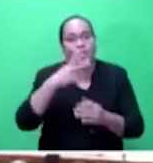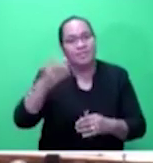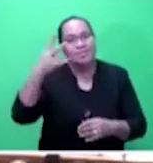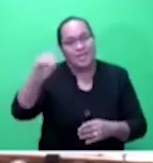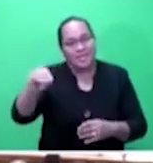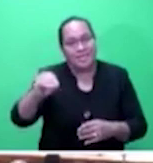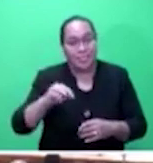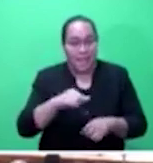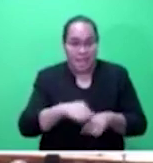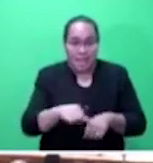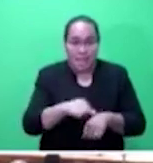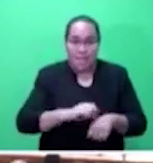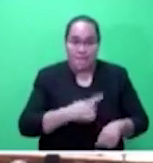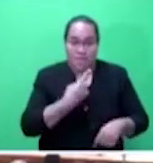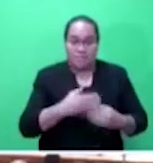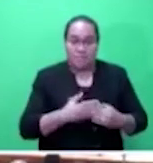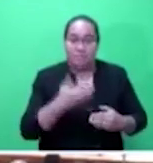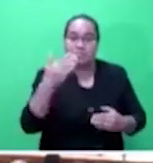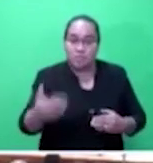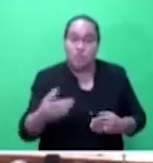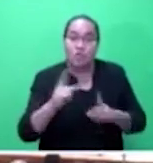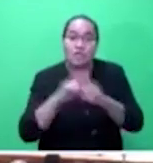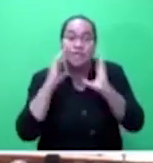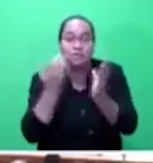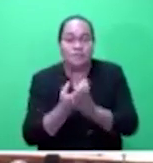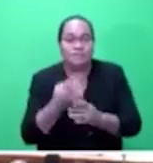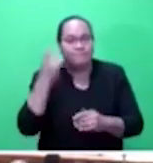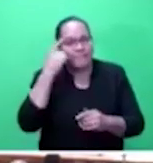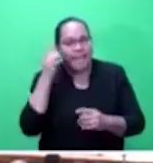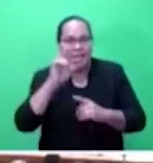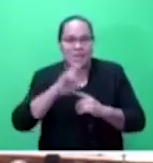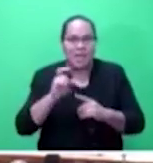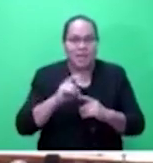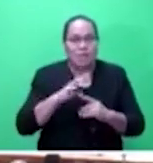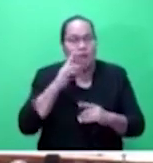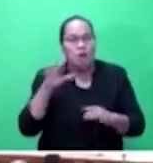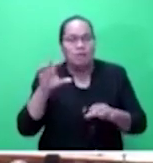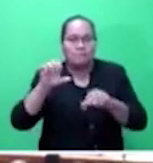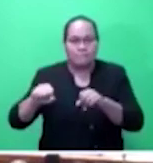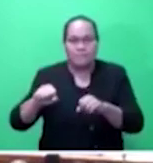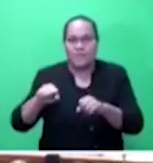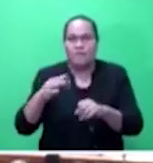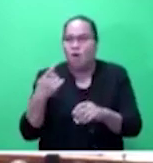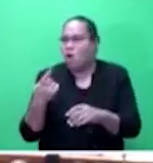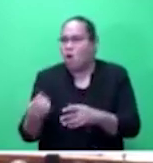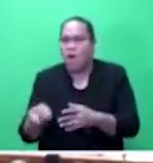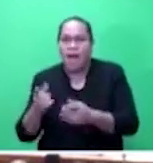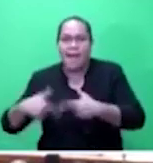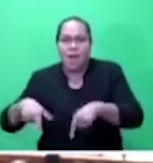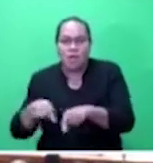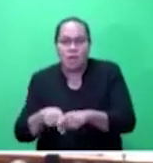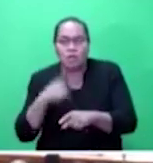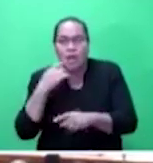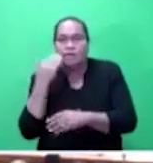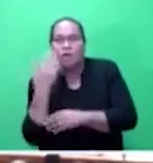of April through the end of December, thin capitalization rules will be suspended for local business subsidiaries that rely heavily